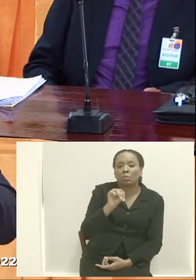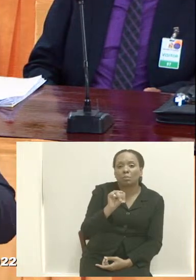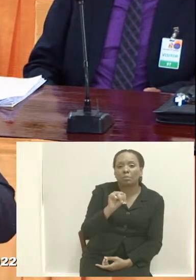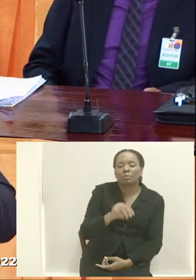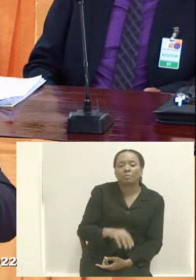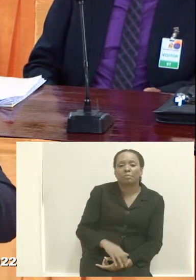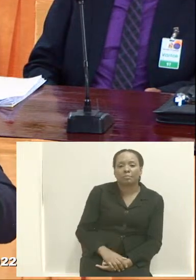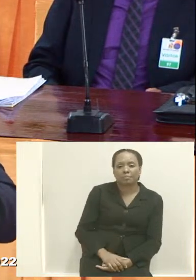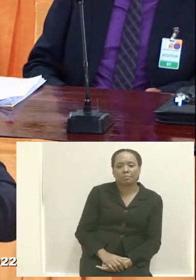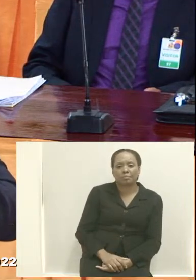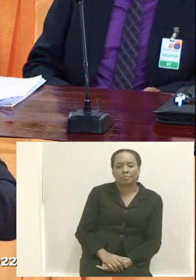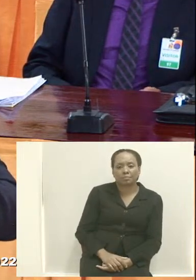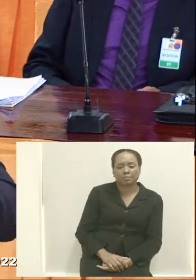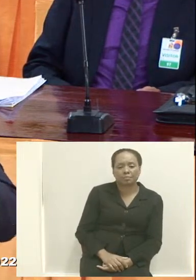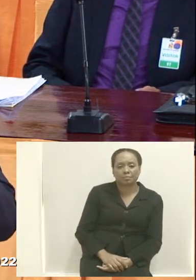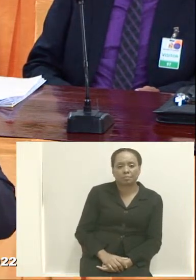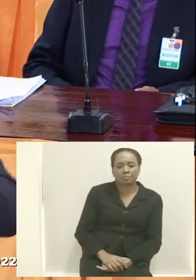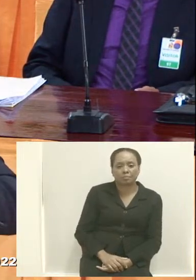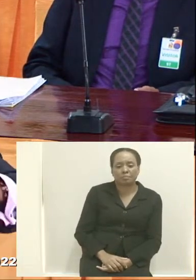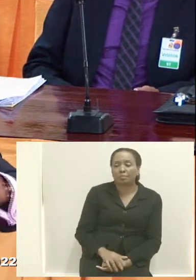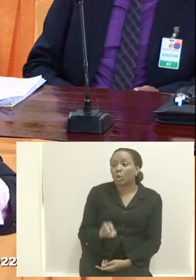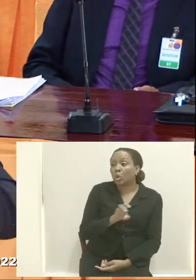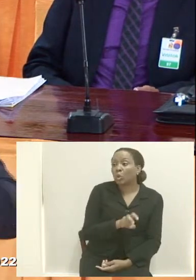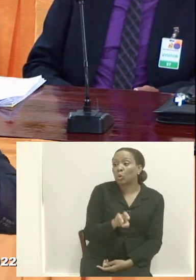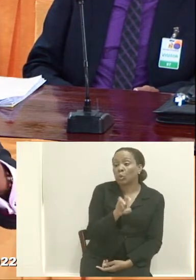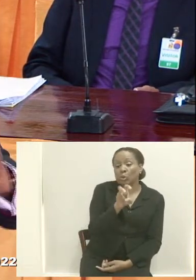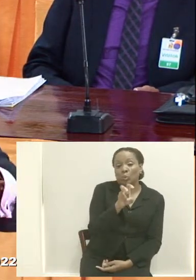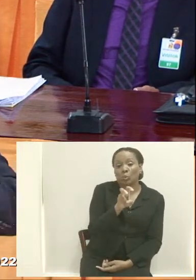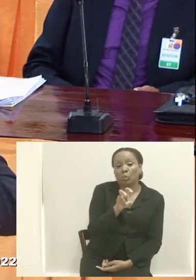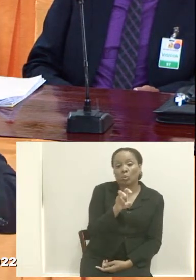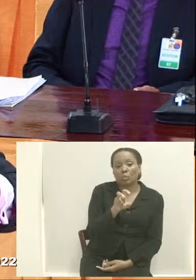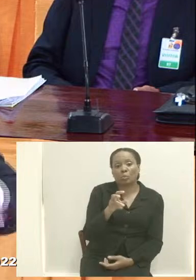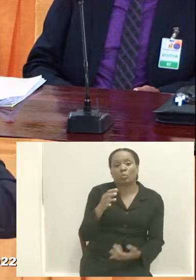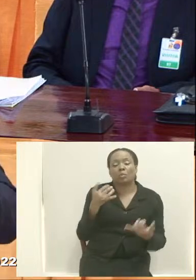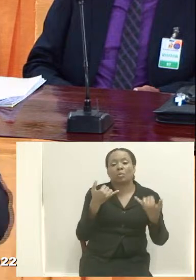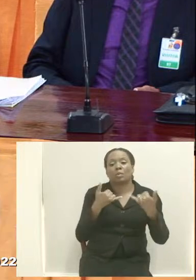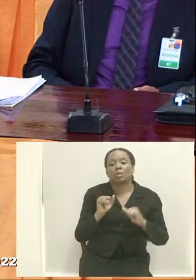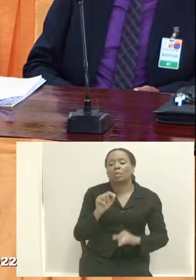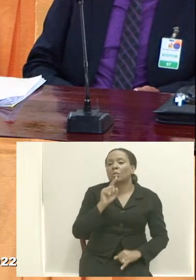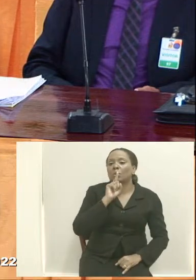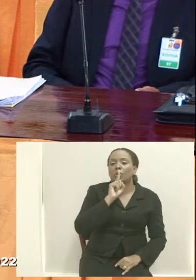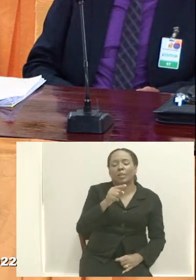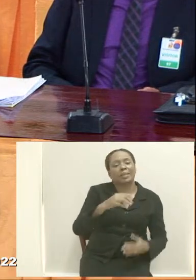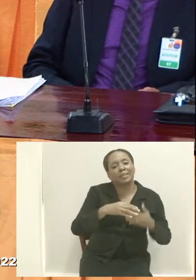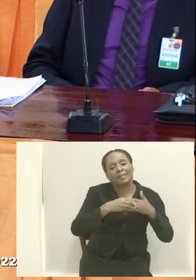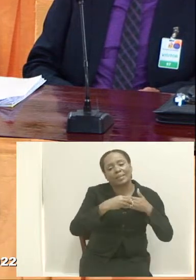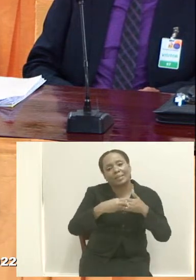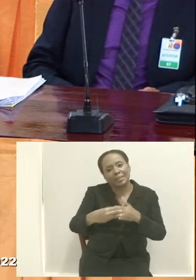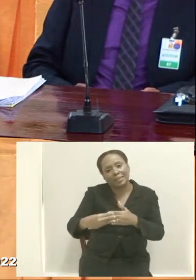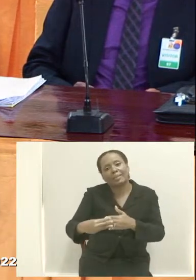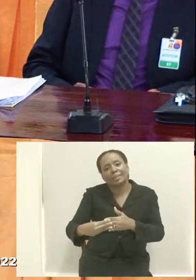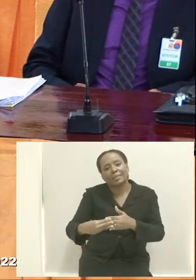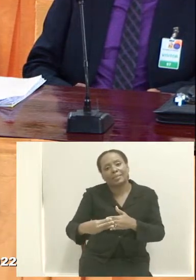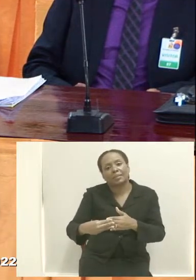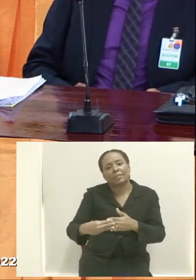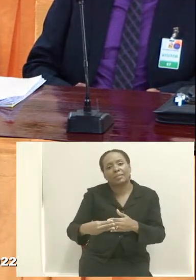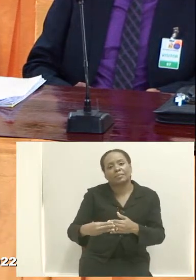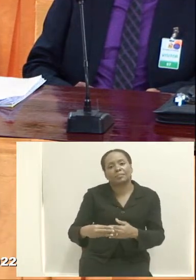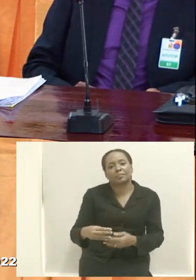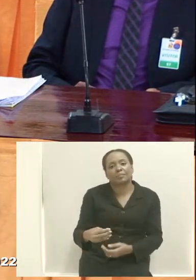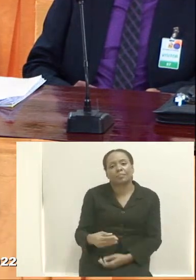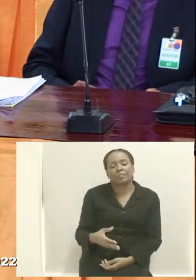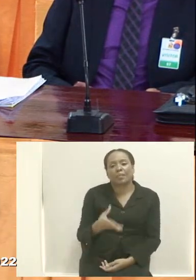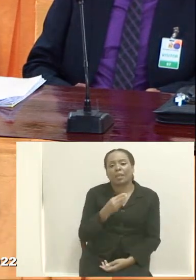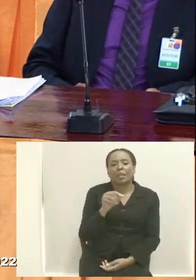lead player, preeminent, and other sectors which could grow with